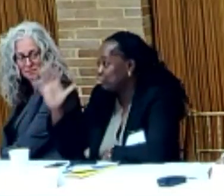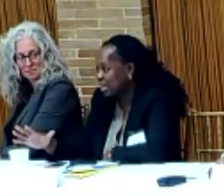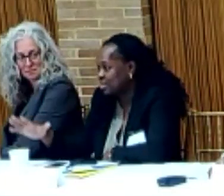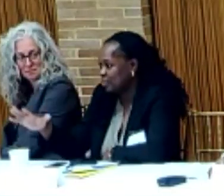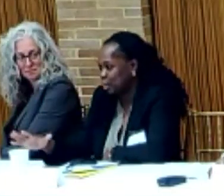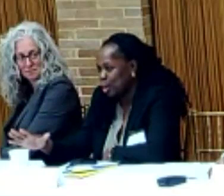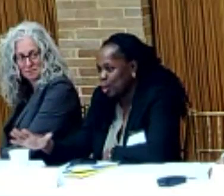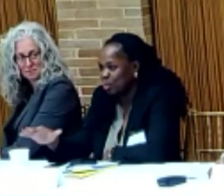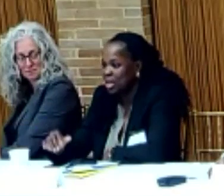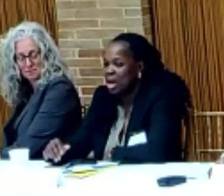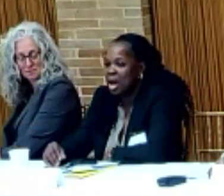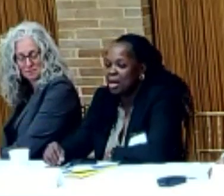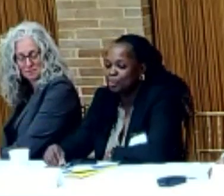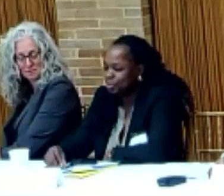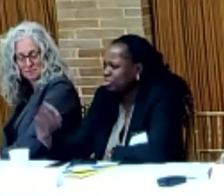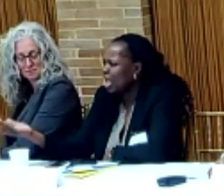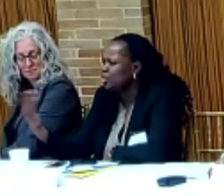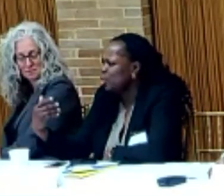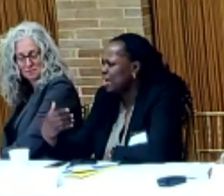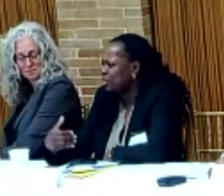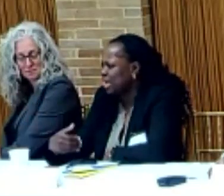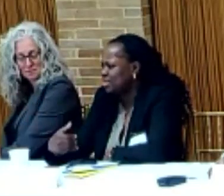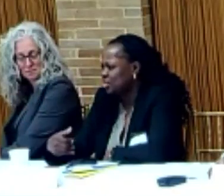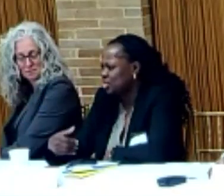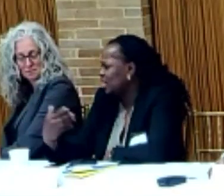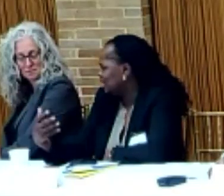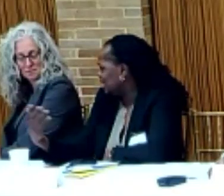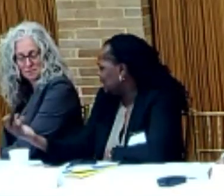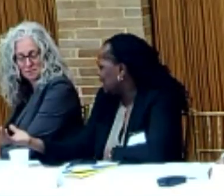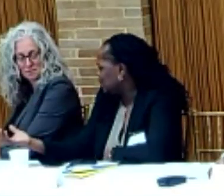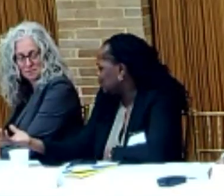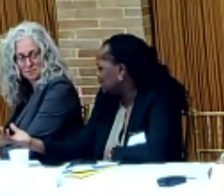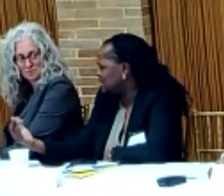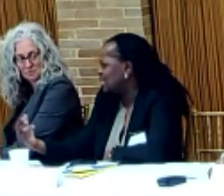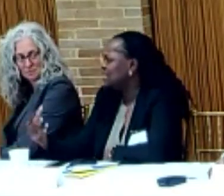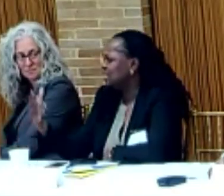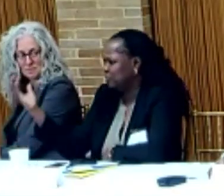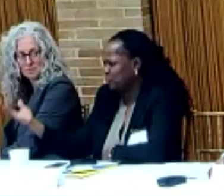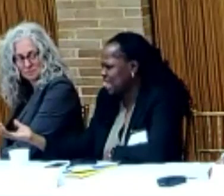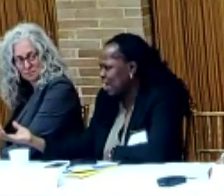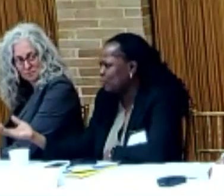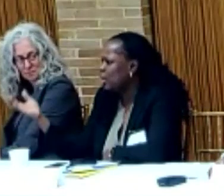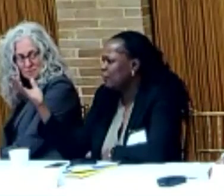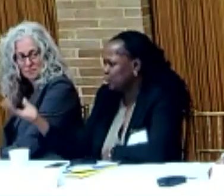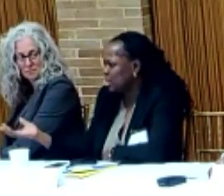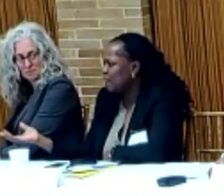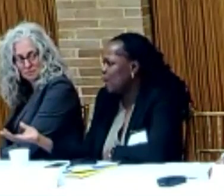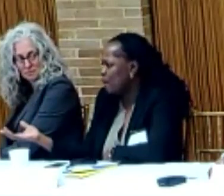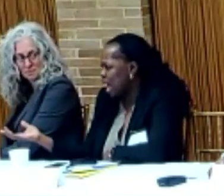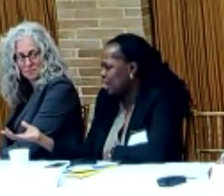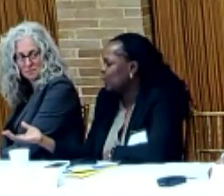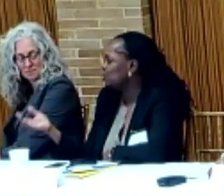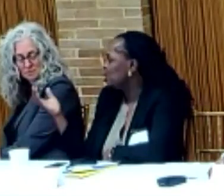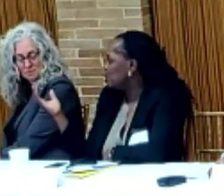just the price of the home um and so we have to pay attention to unintended consequences does it freeze out firsttime